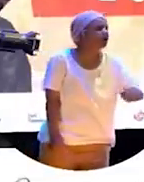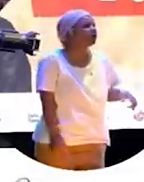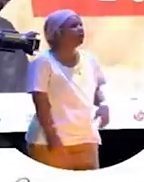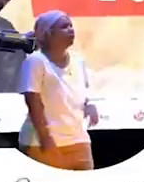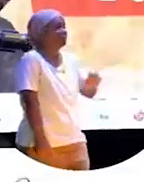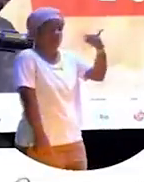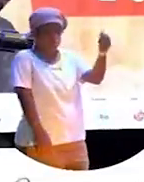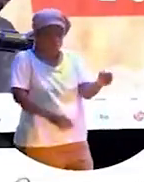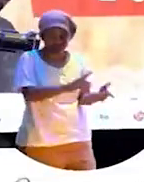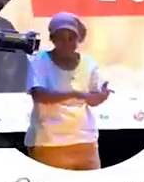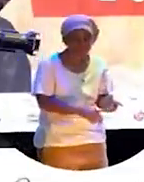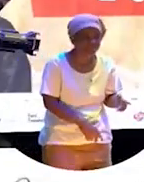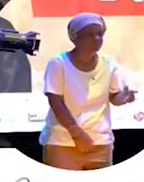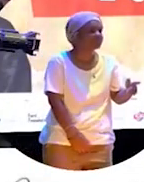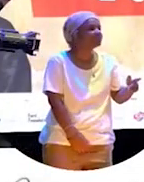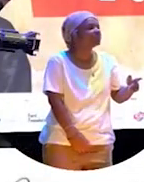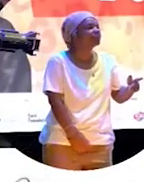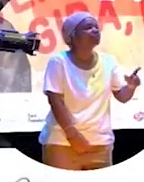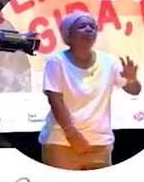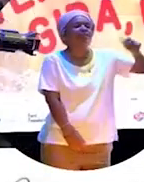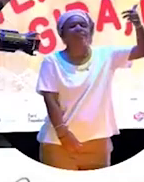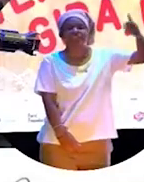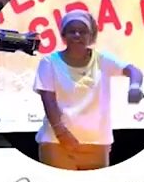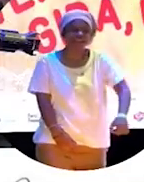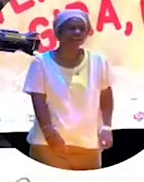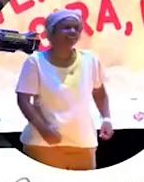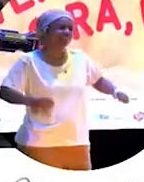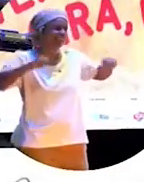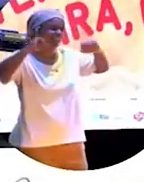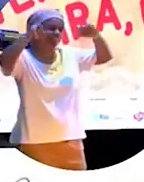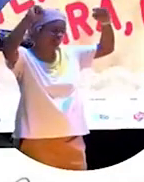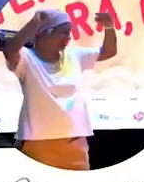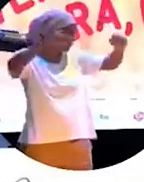Credo. 10. Oh! E 10. Ah!